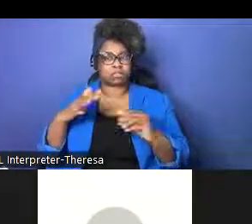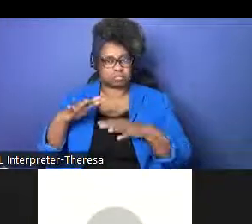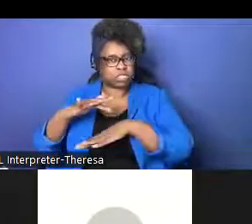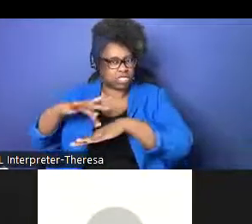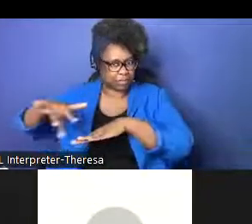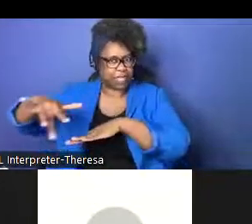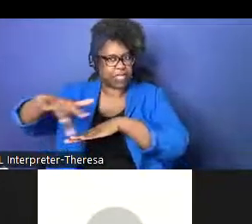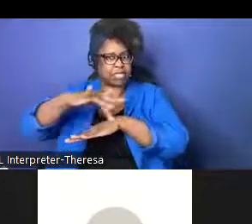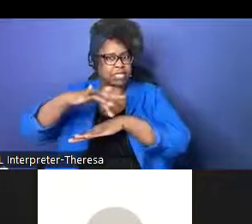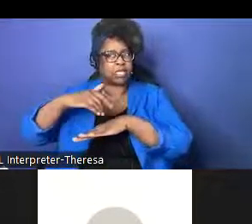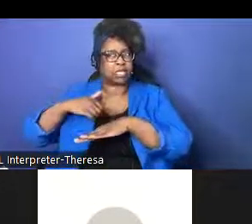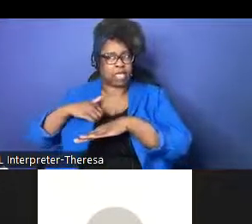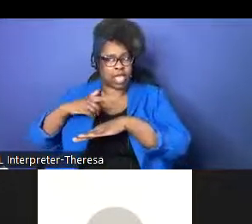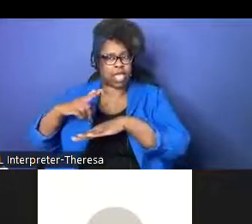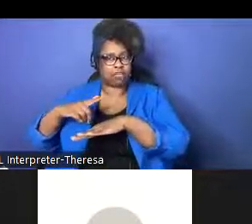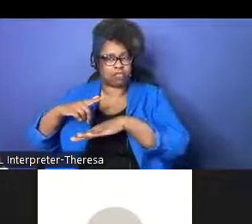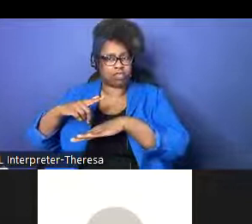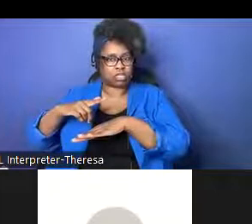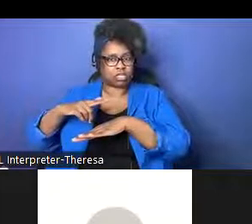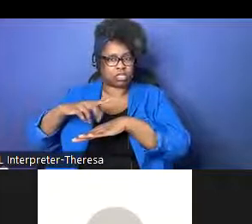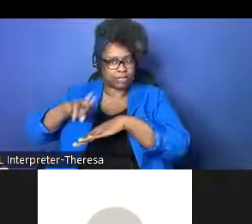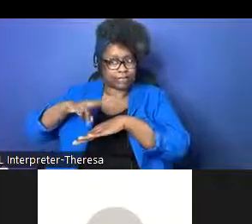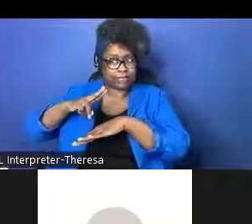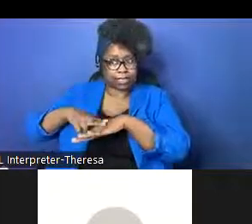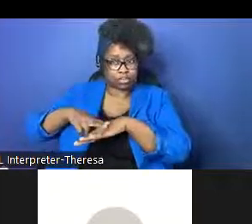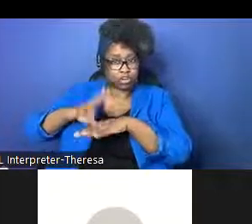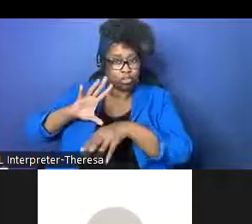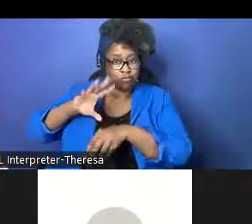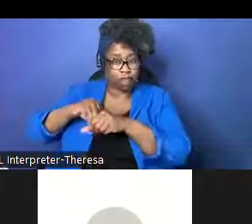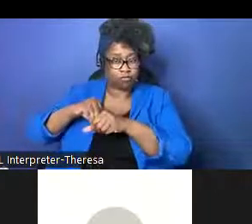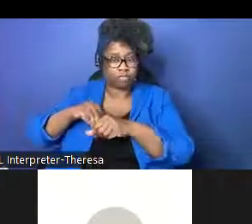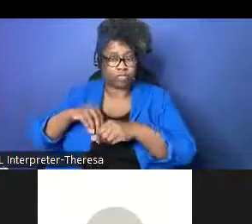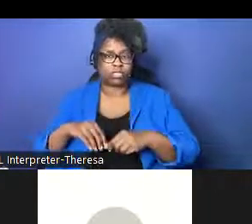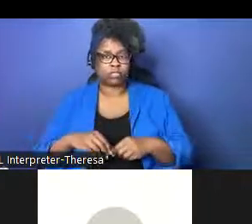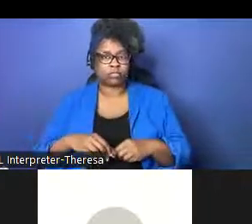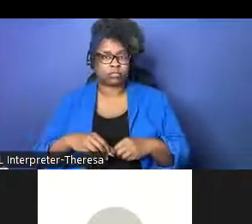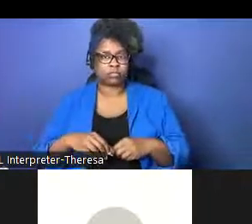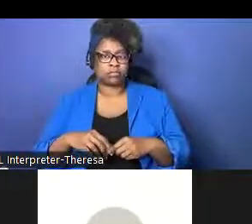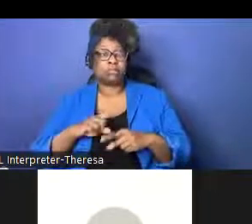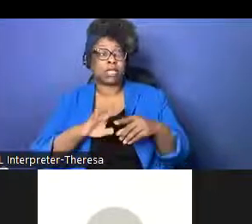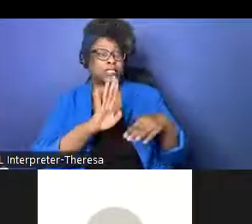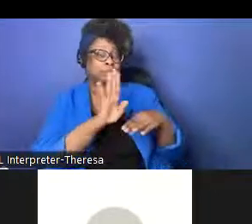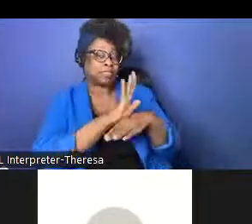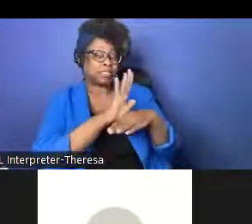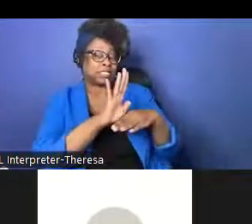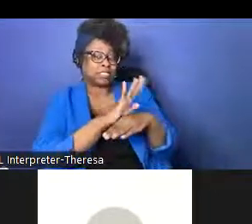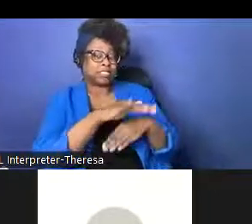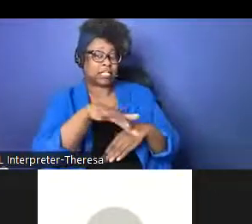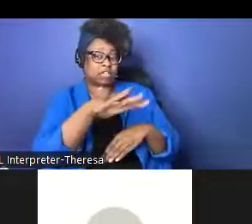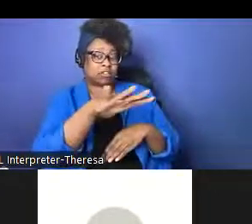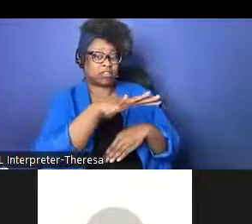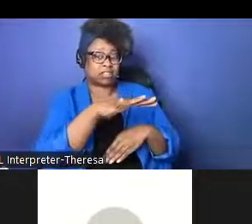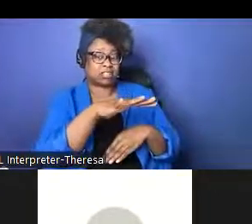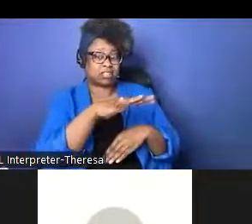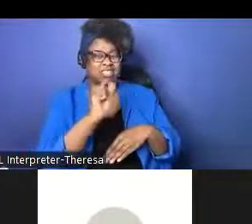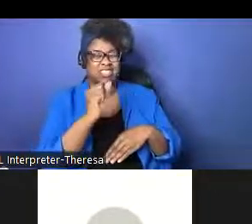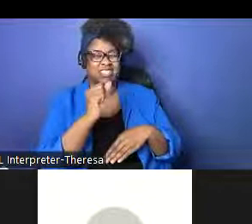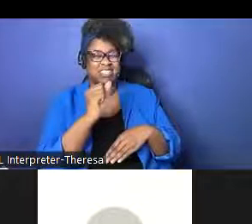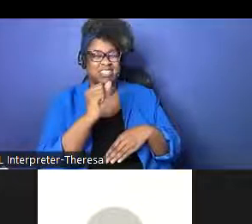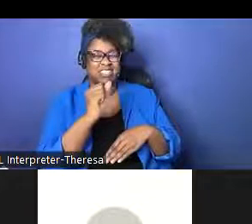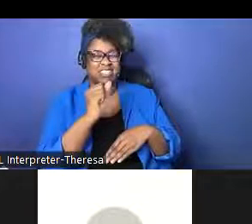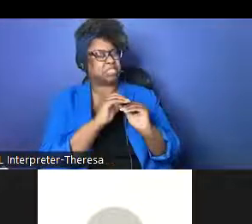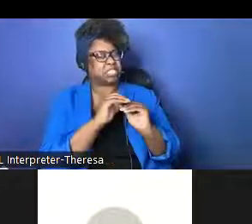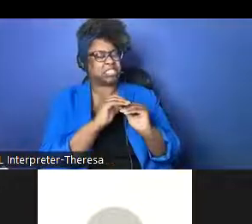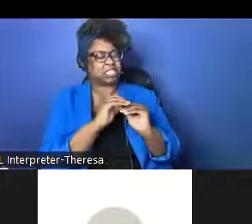some nature-based solutions involved. Once it gets into the industrial area, the space is essentially the limiting